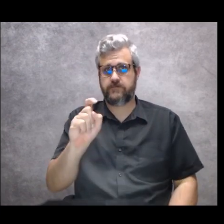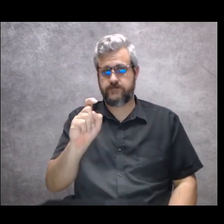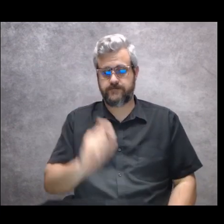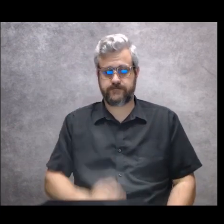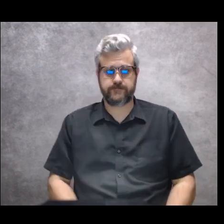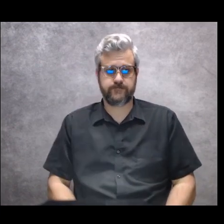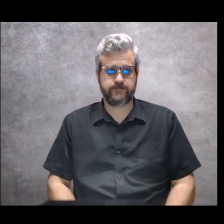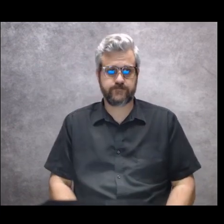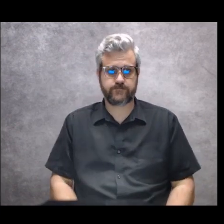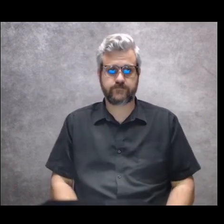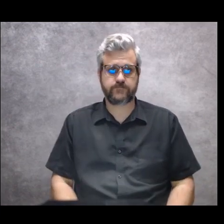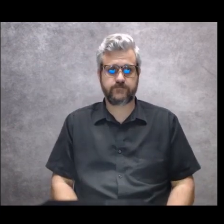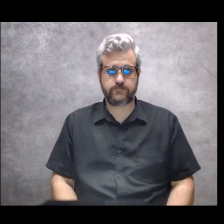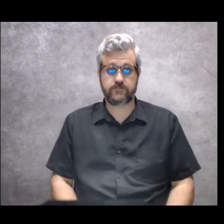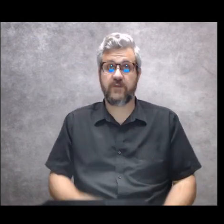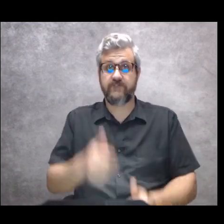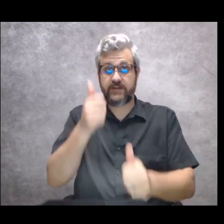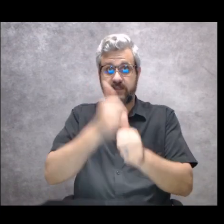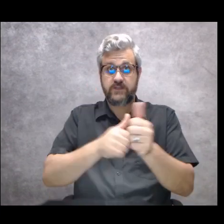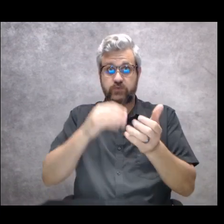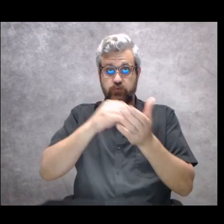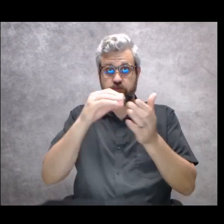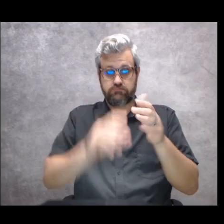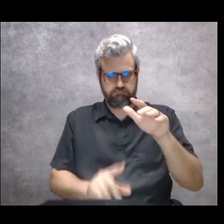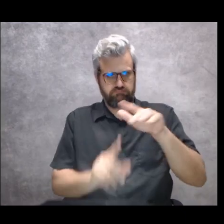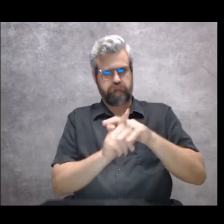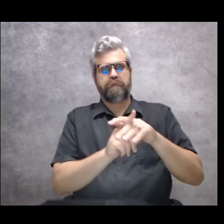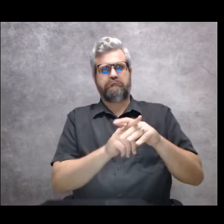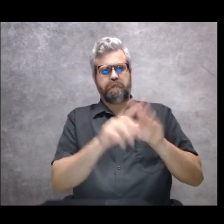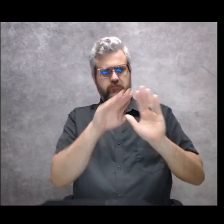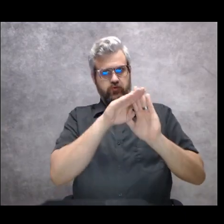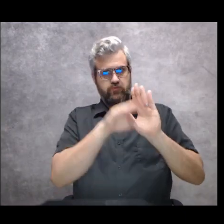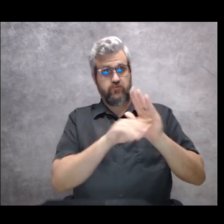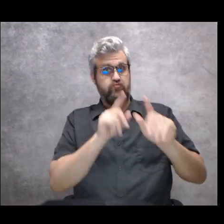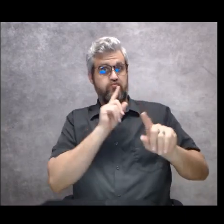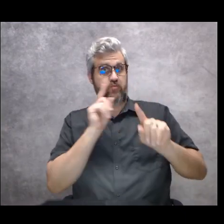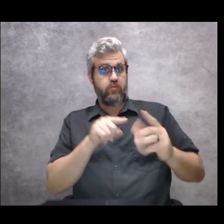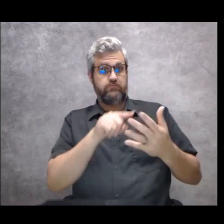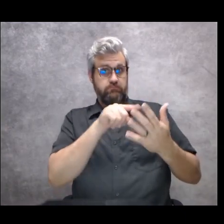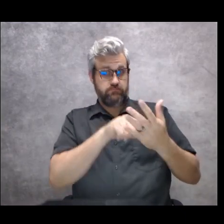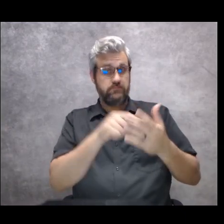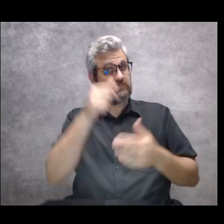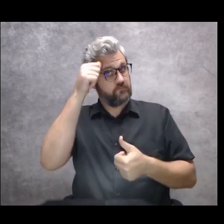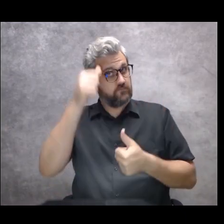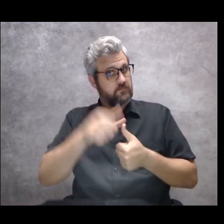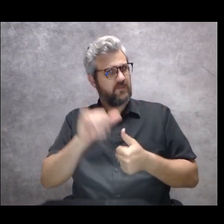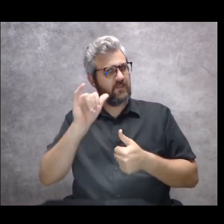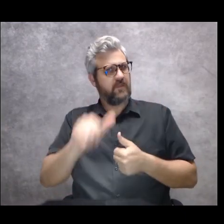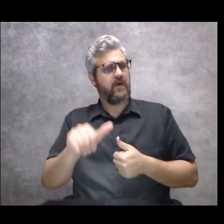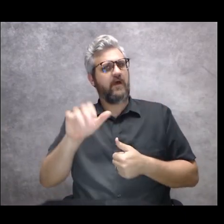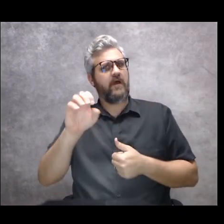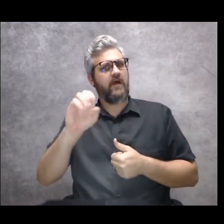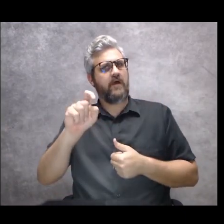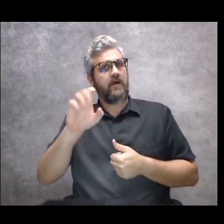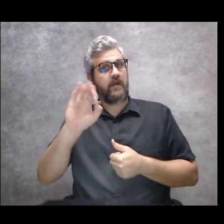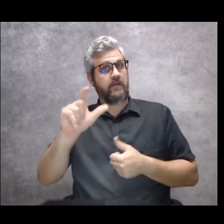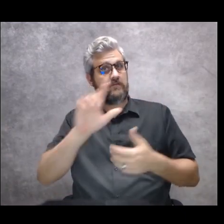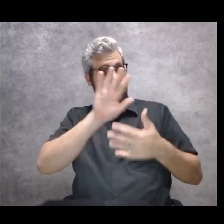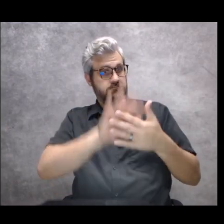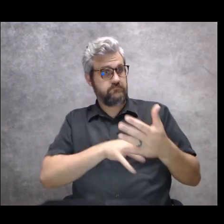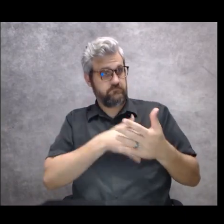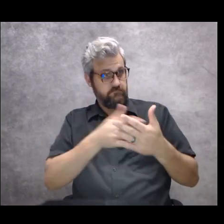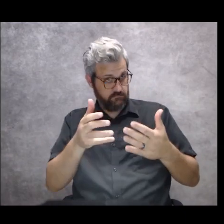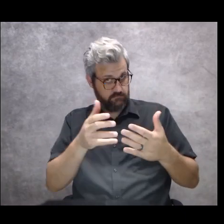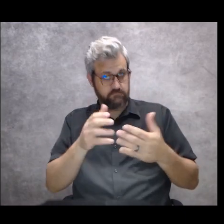For each student listed on the report, which will be an Excel spreadsheet, search for the student in the district's IC